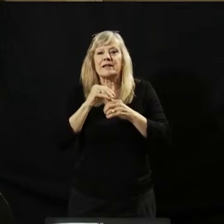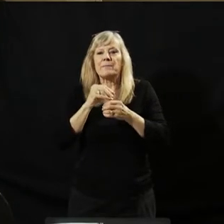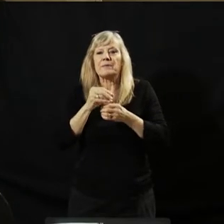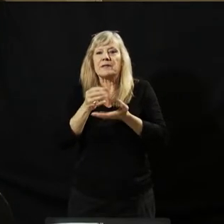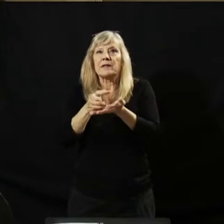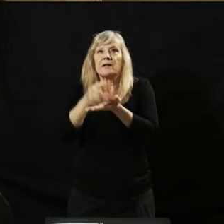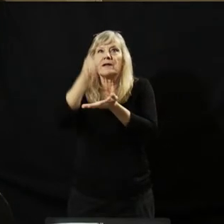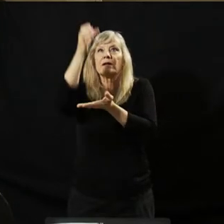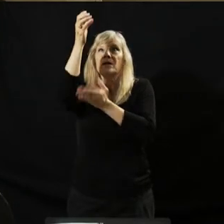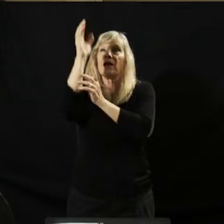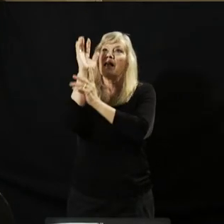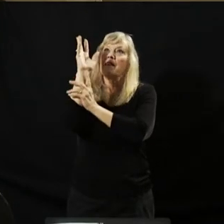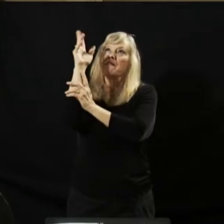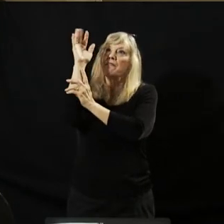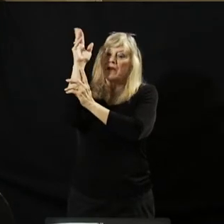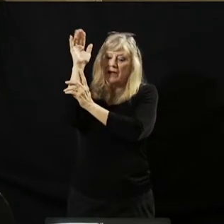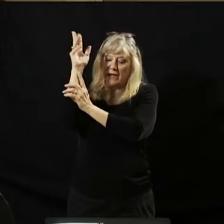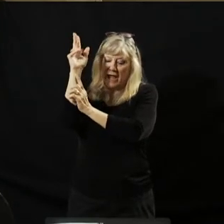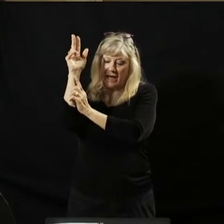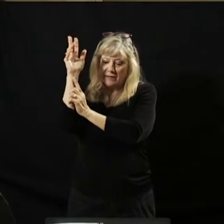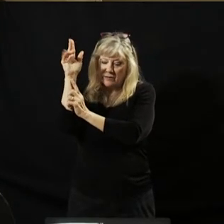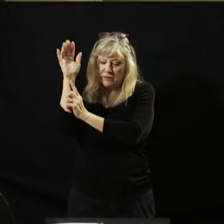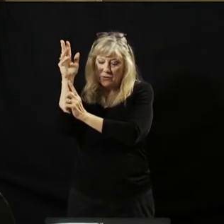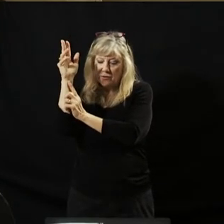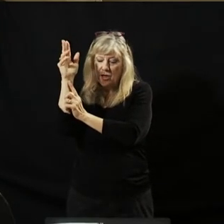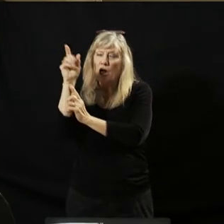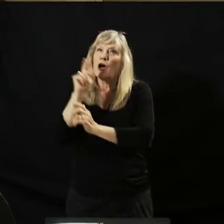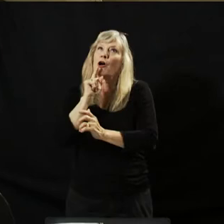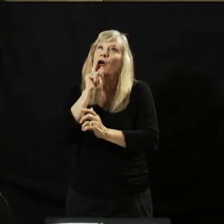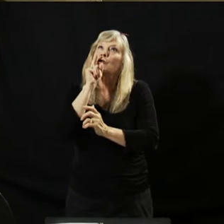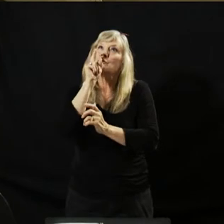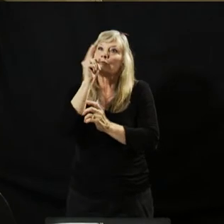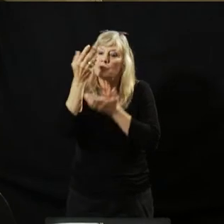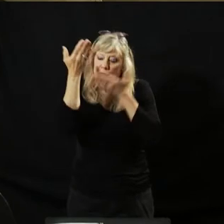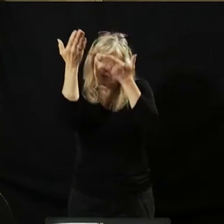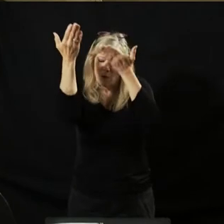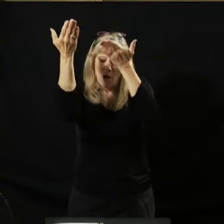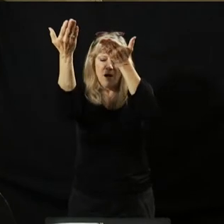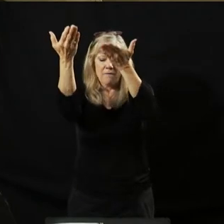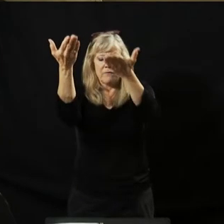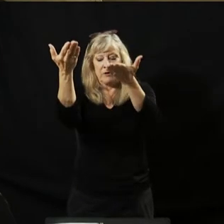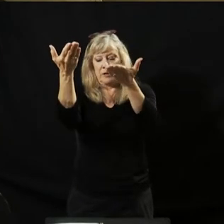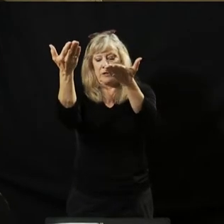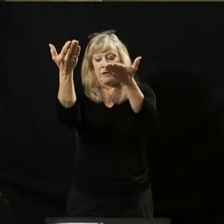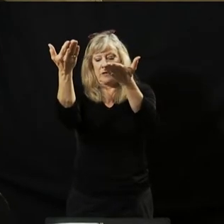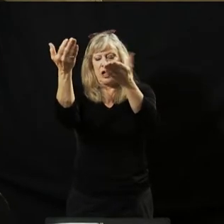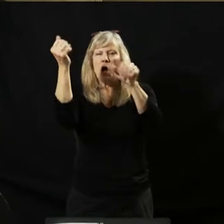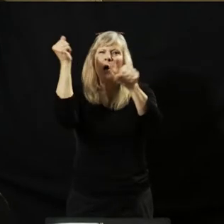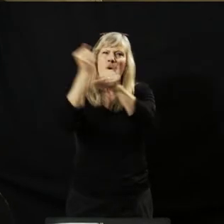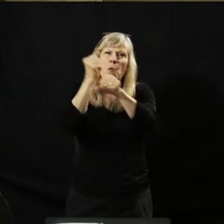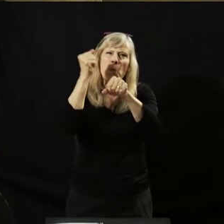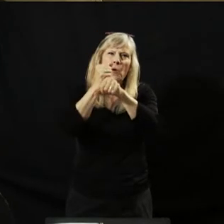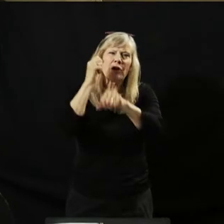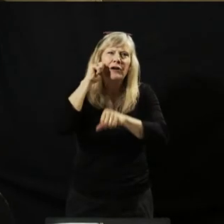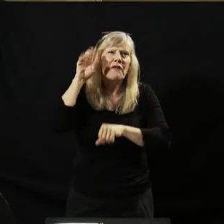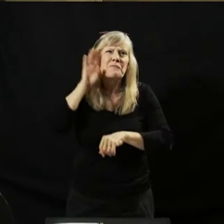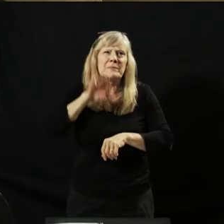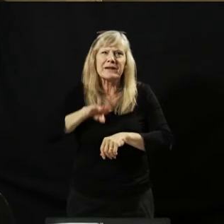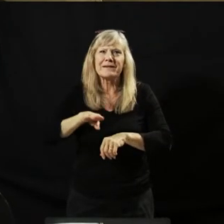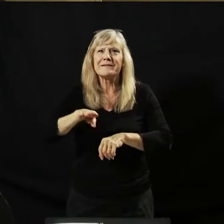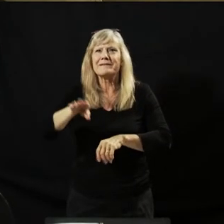a solemn offering, the work of bees and of your